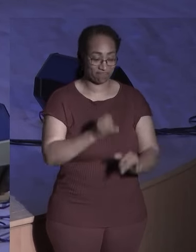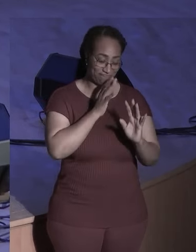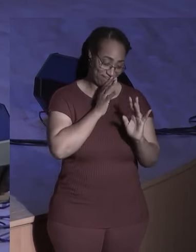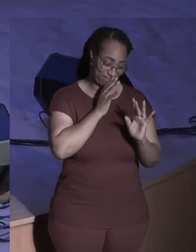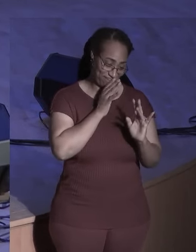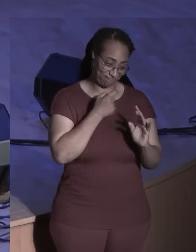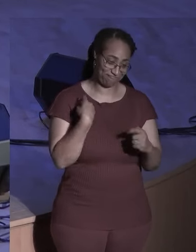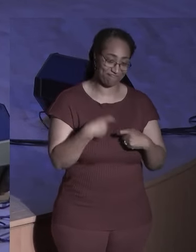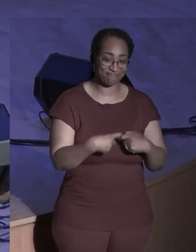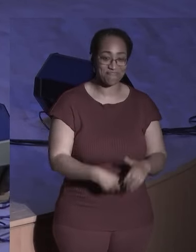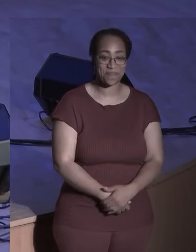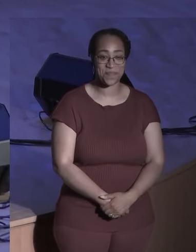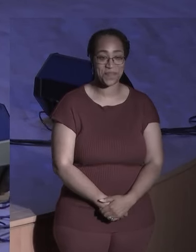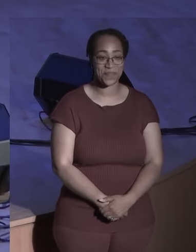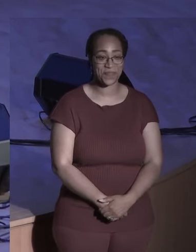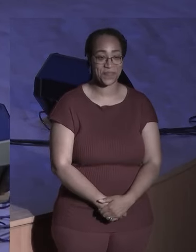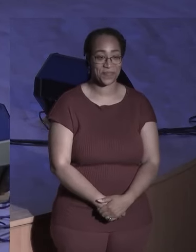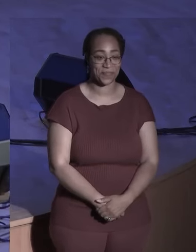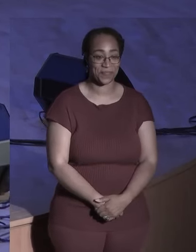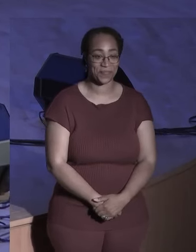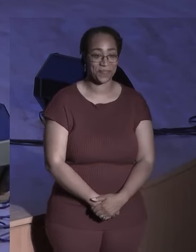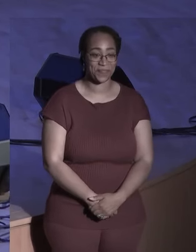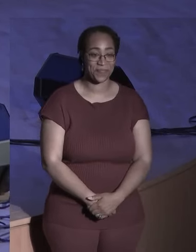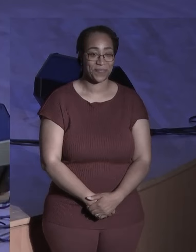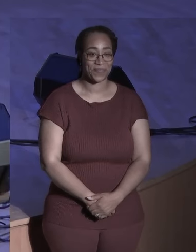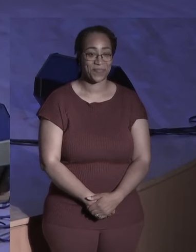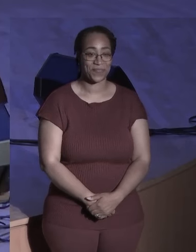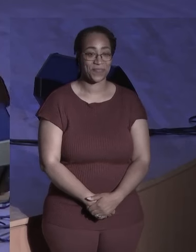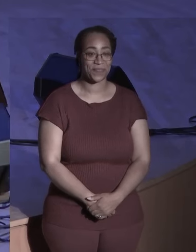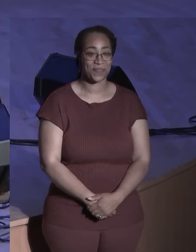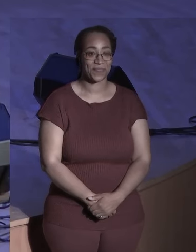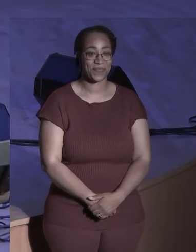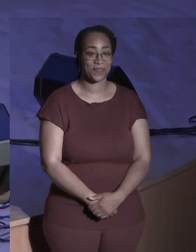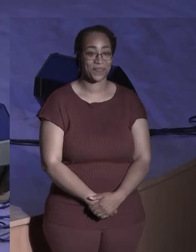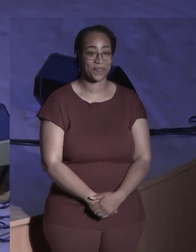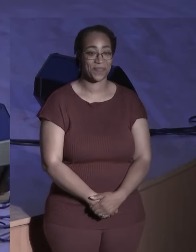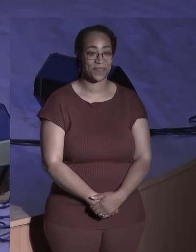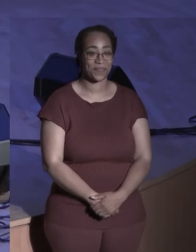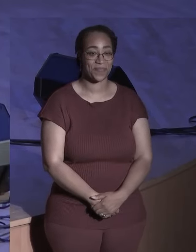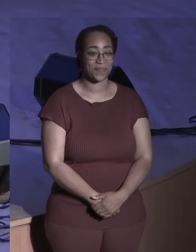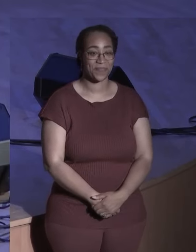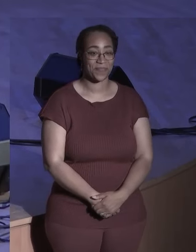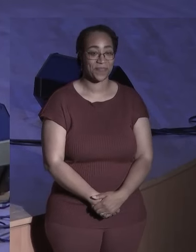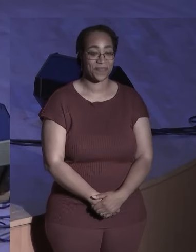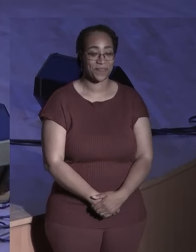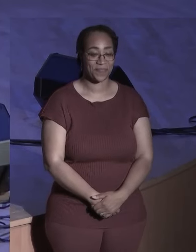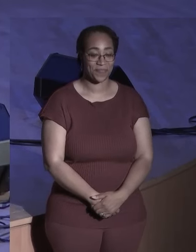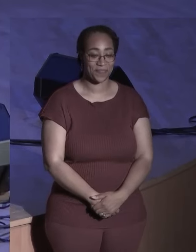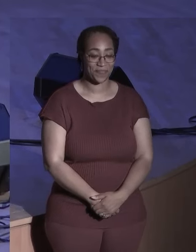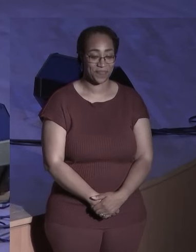Es un honor para mí poder cantar para ustedes, junto a Sara, unir nuestras voces en